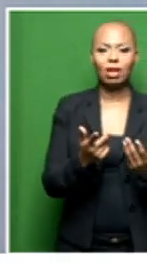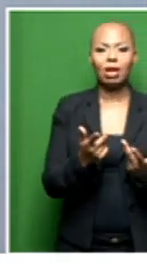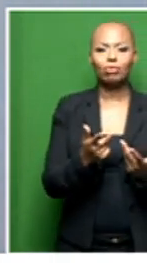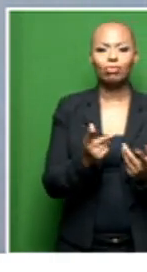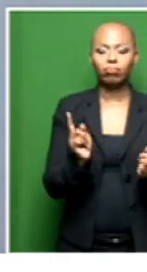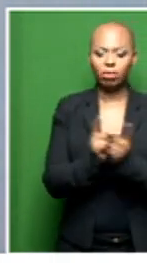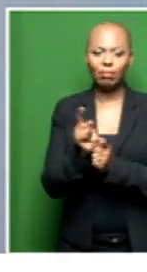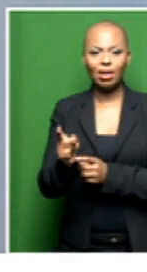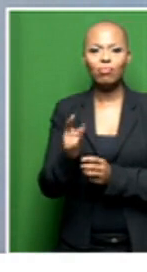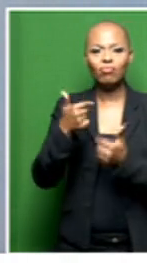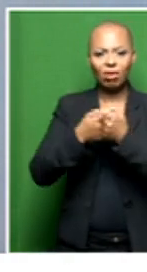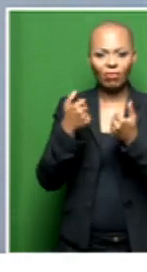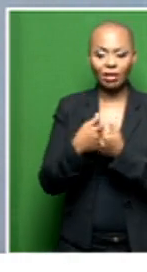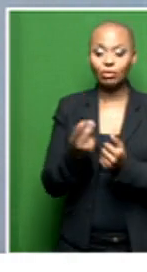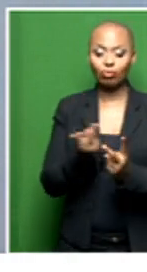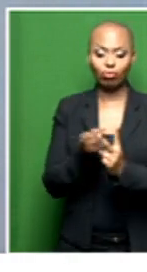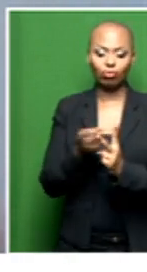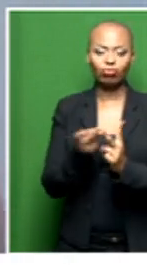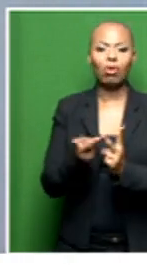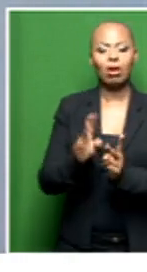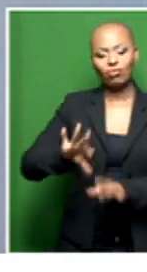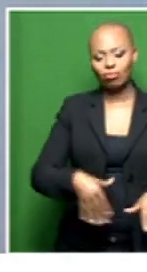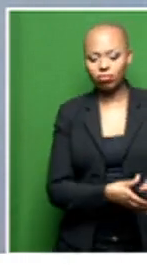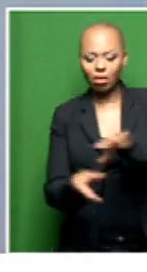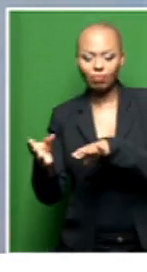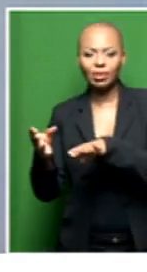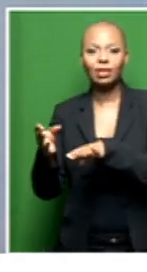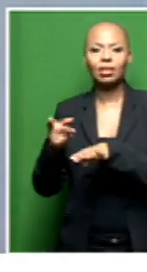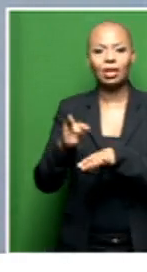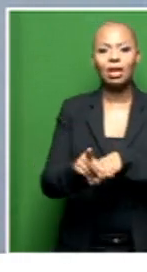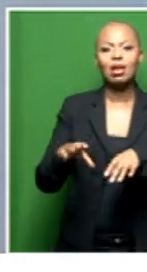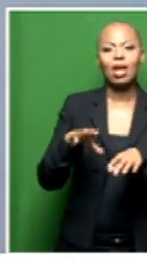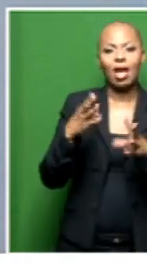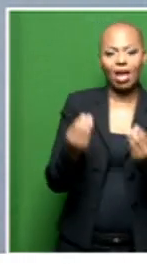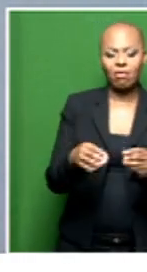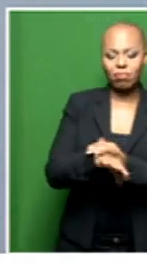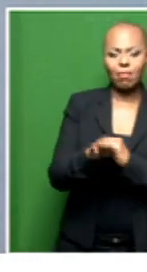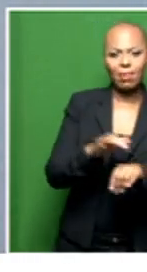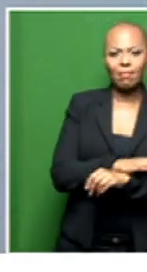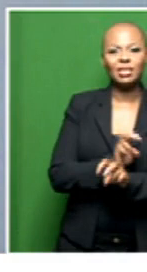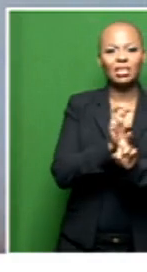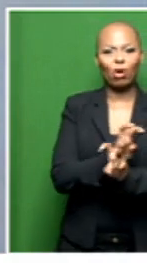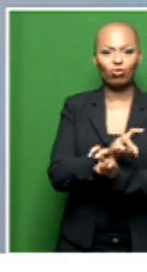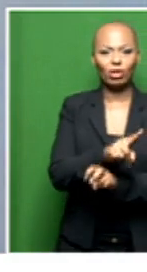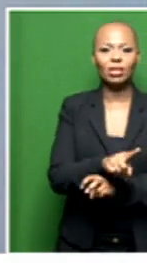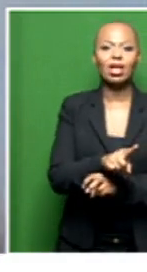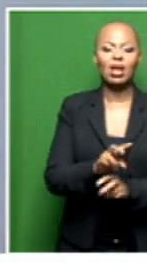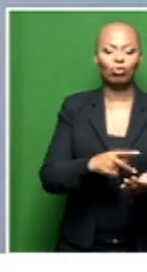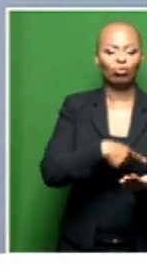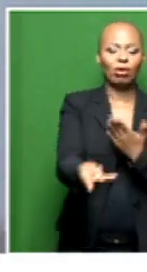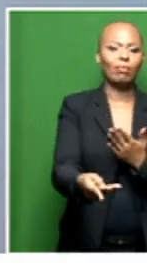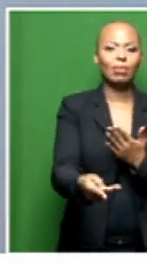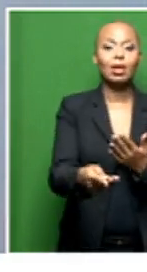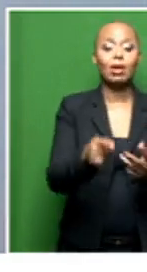rugby in the garden, but she was wearing stilettos, and then she tripped and fell and happens to fall into a